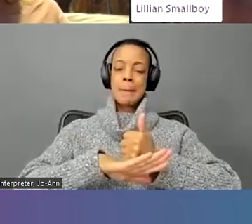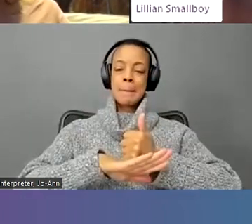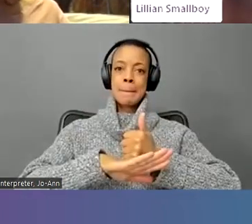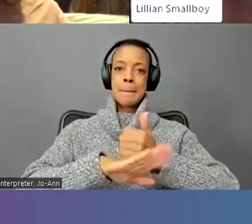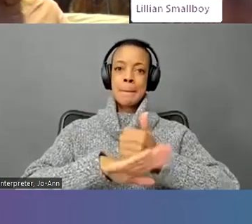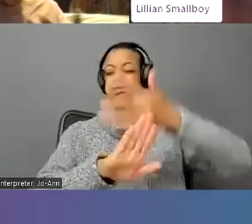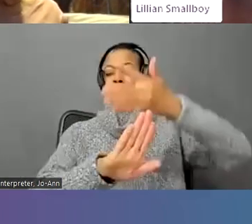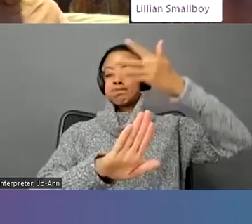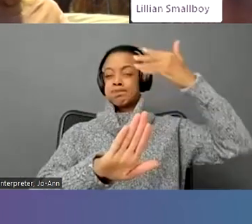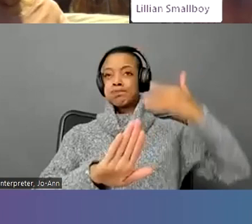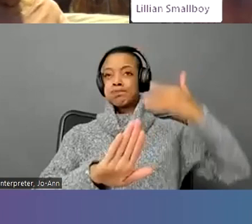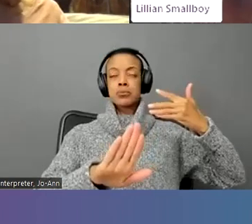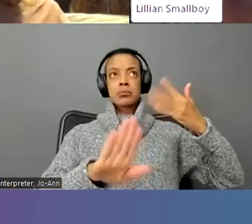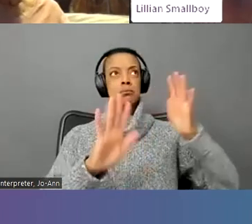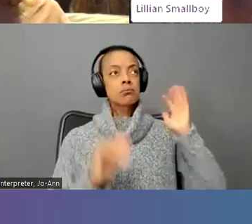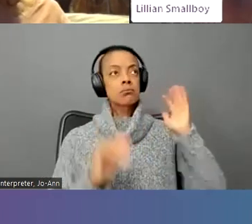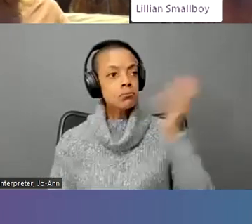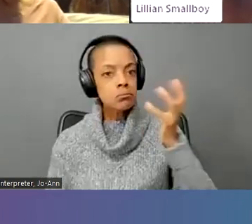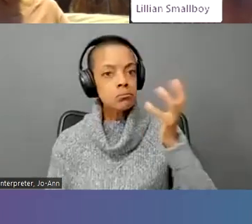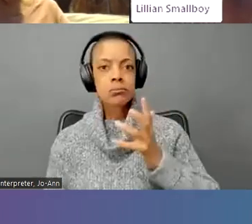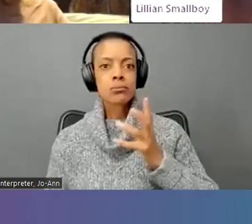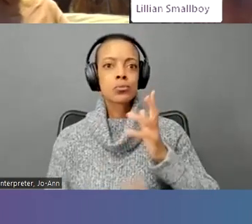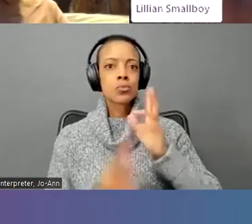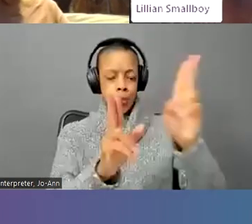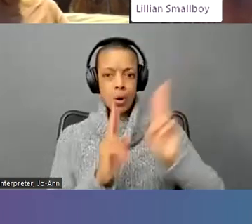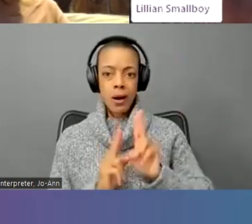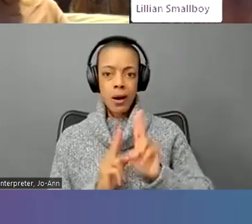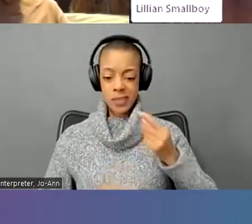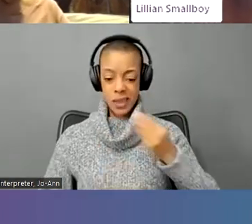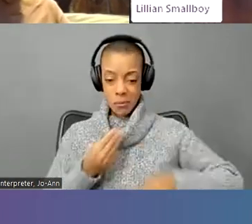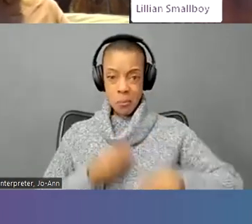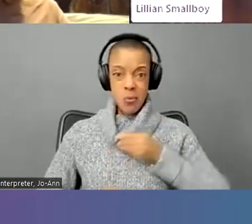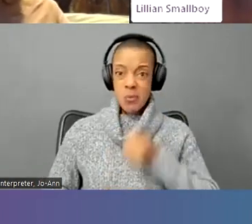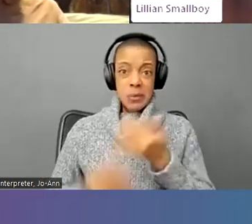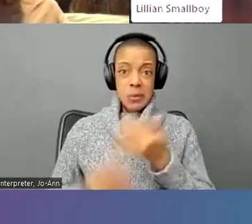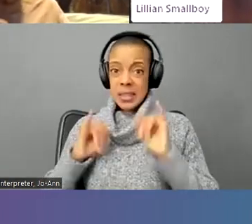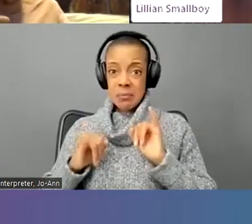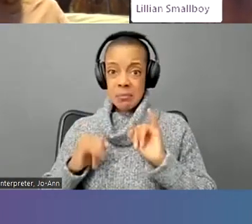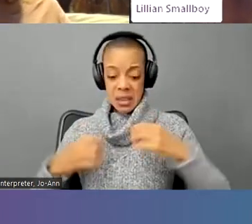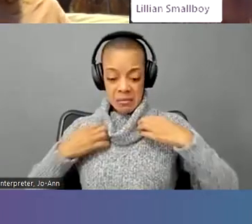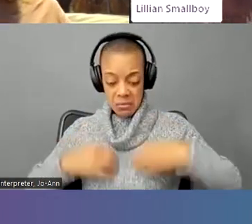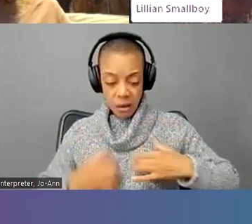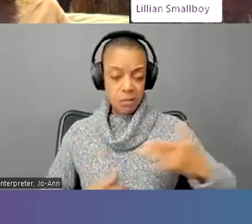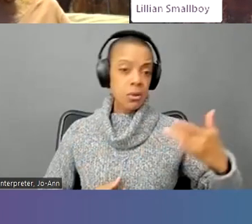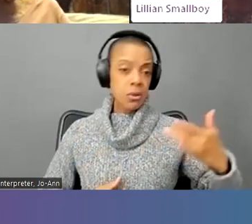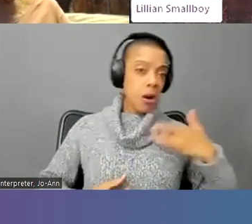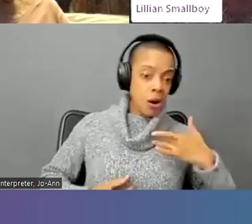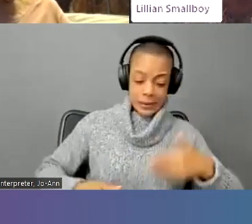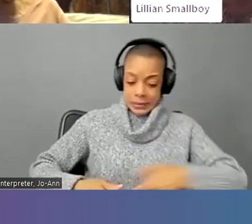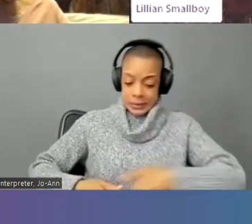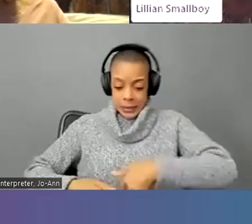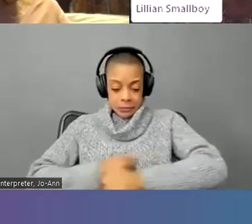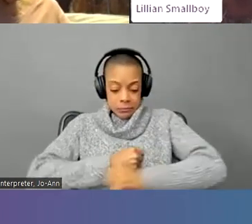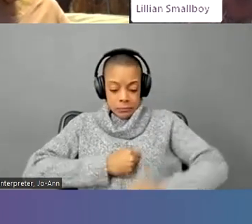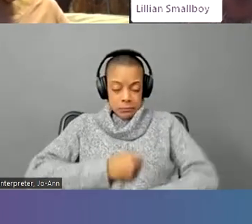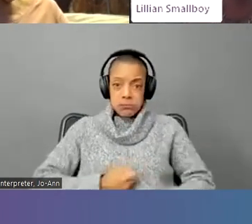that they move about in our bodies without really being asked. You know, so we give thanks for all of that, because